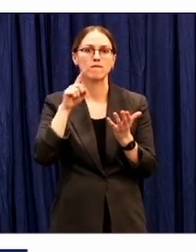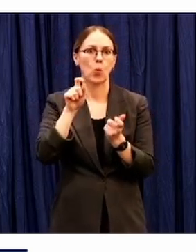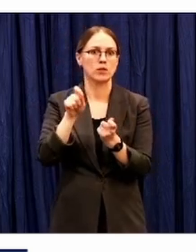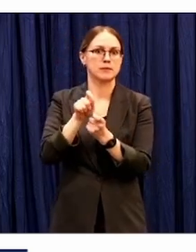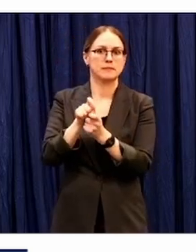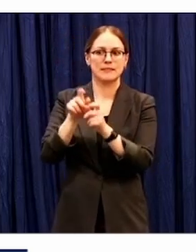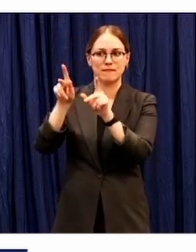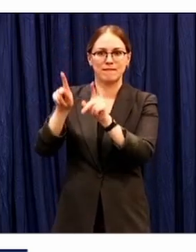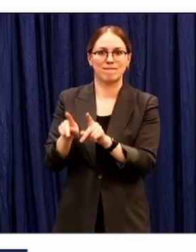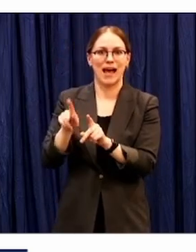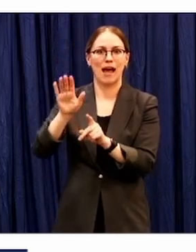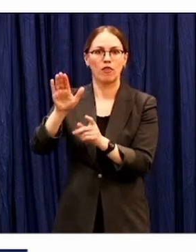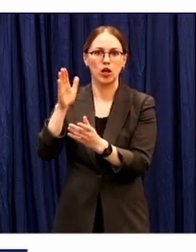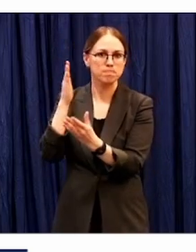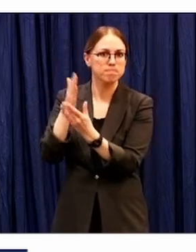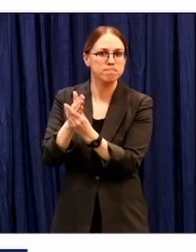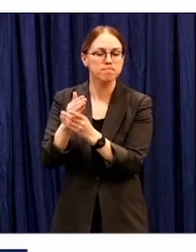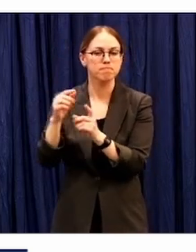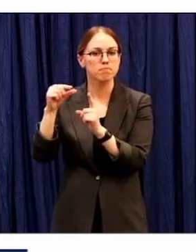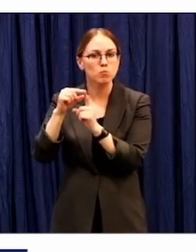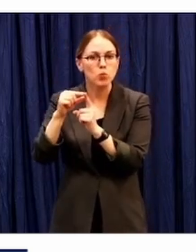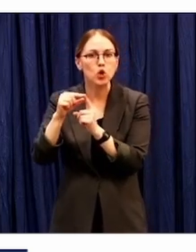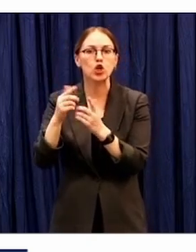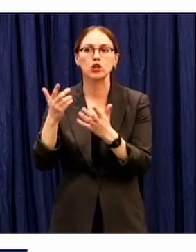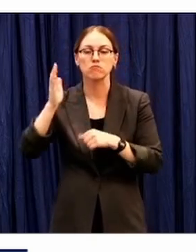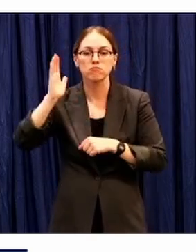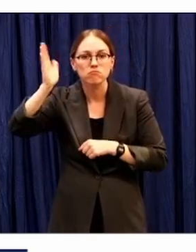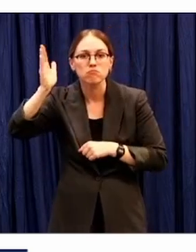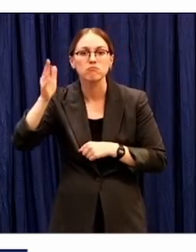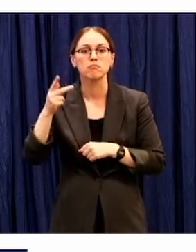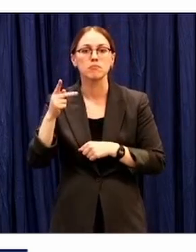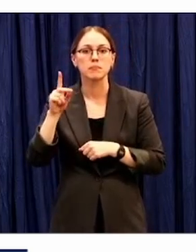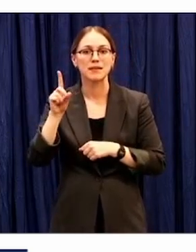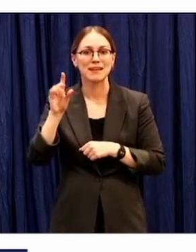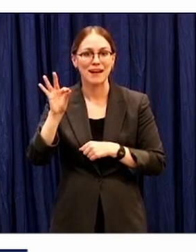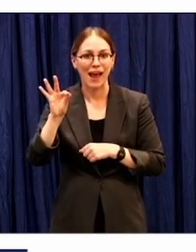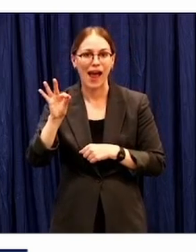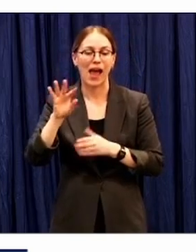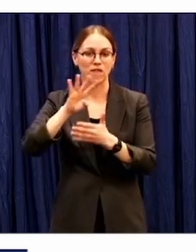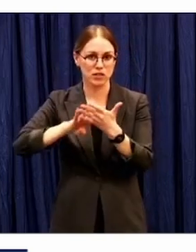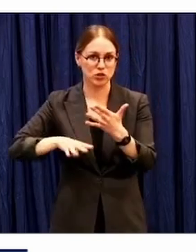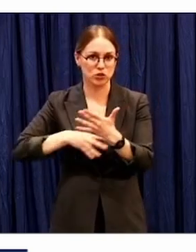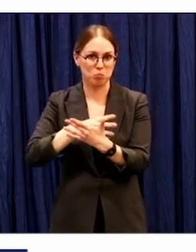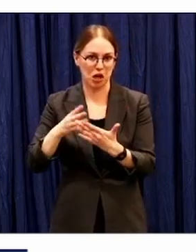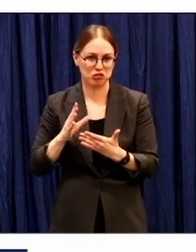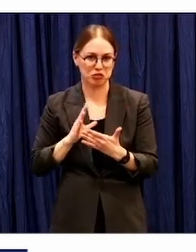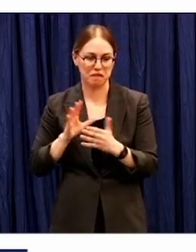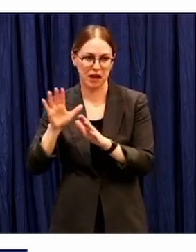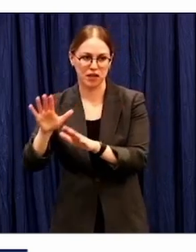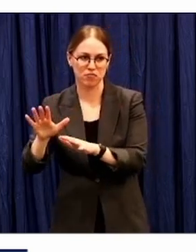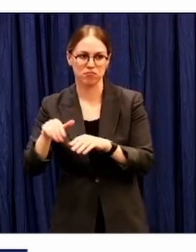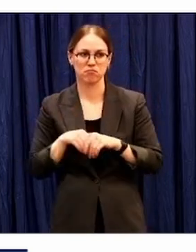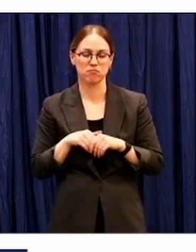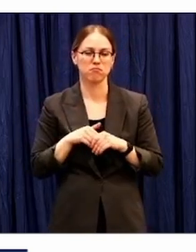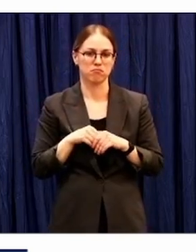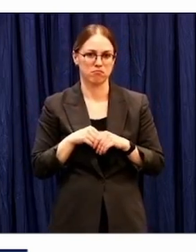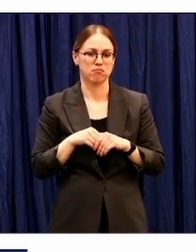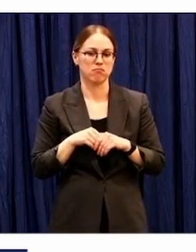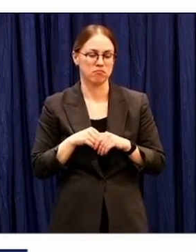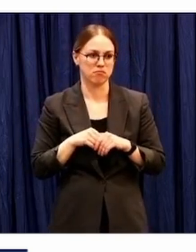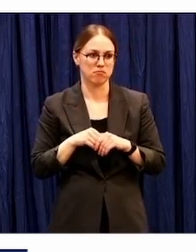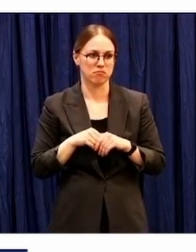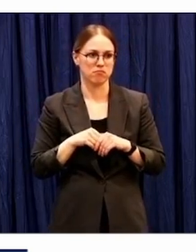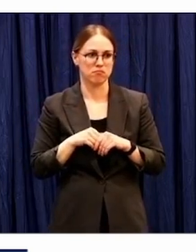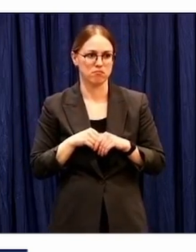individual in a word processing, presentation, PDF, or spreadsheet format, and password-protected or otherwise secured.